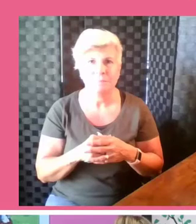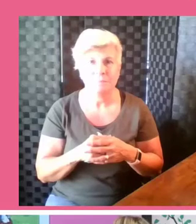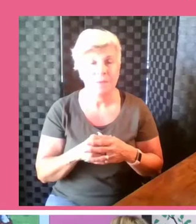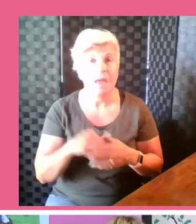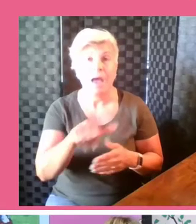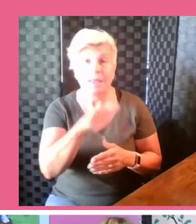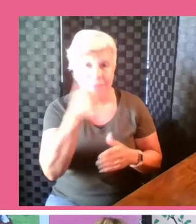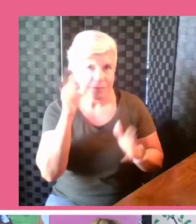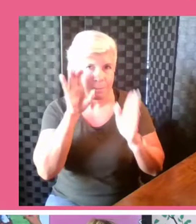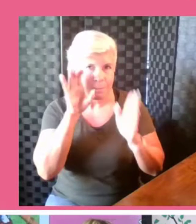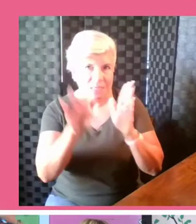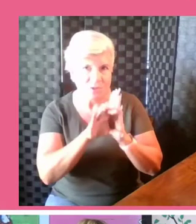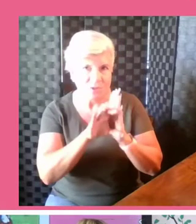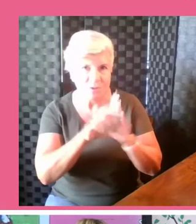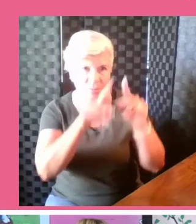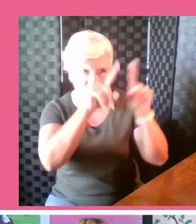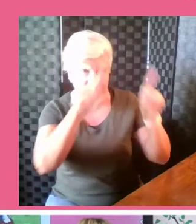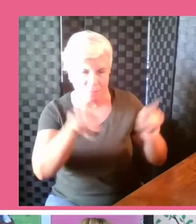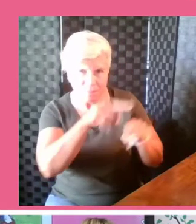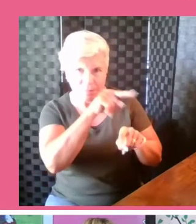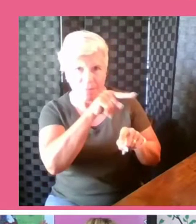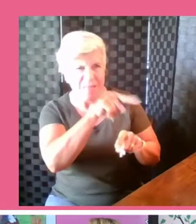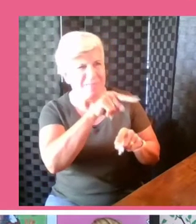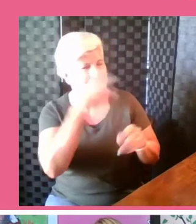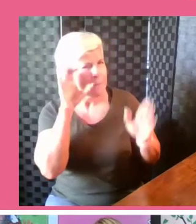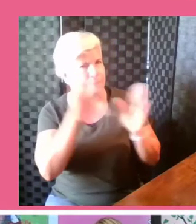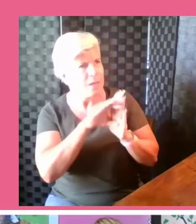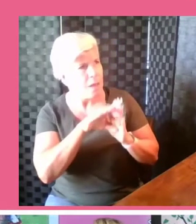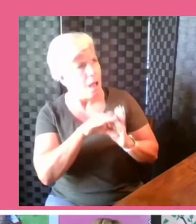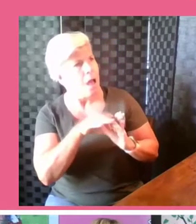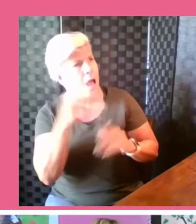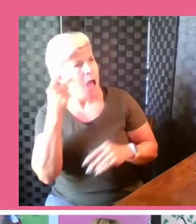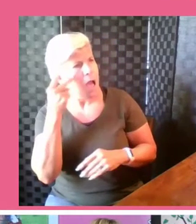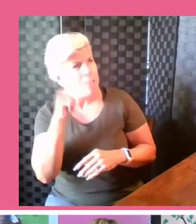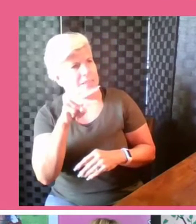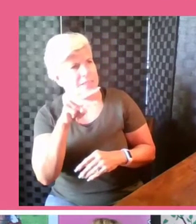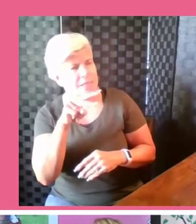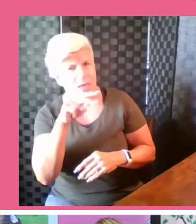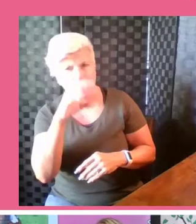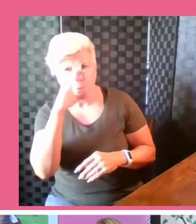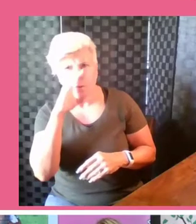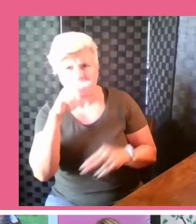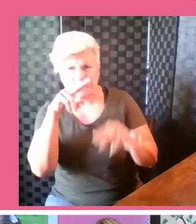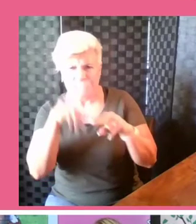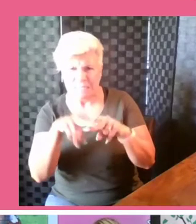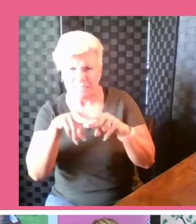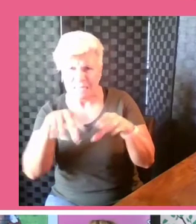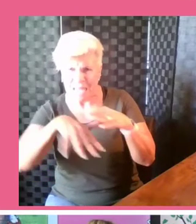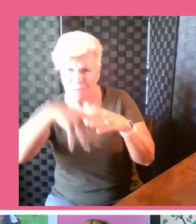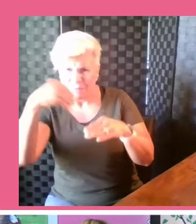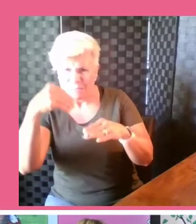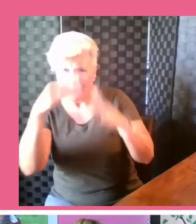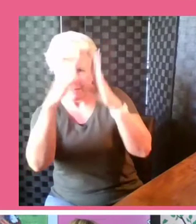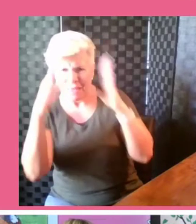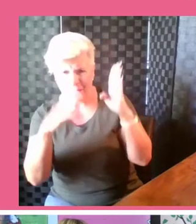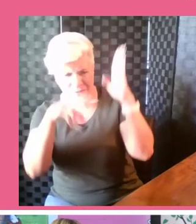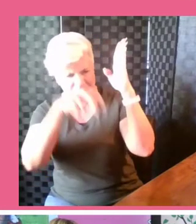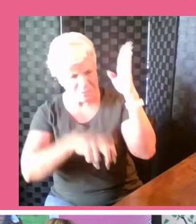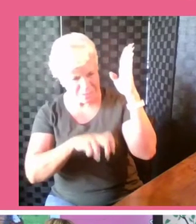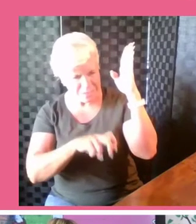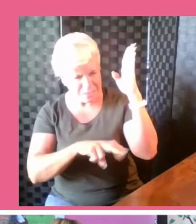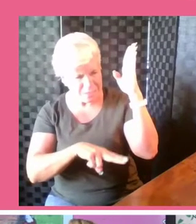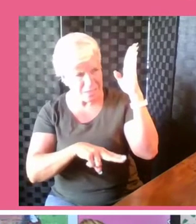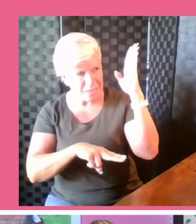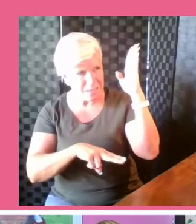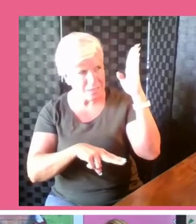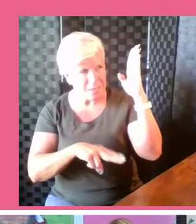Let's look at another picture. Again, in this picture, what I notice is that chrysanthemum's sitting outside of her house and her mom and